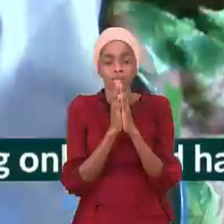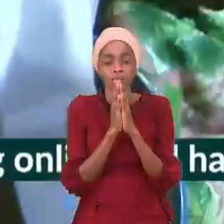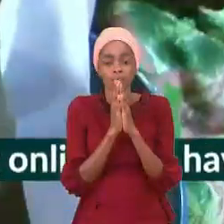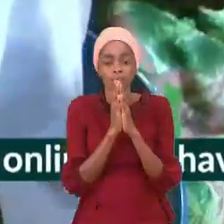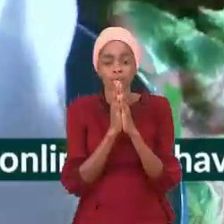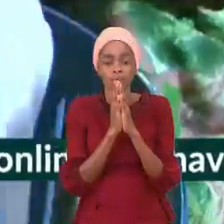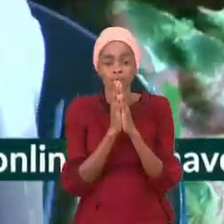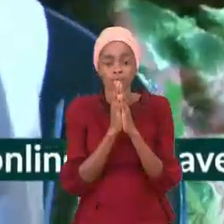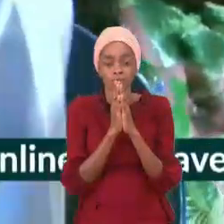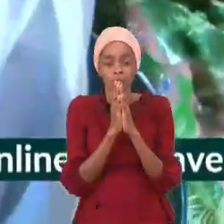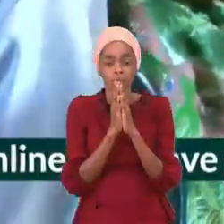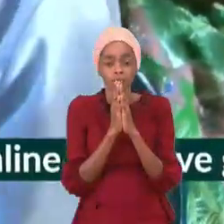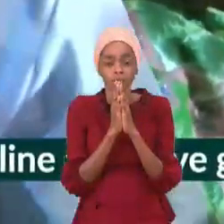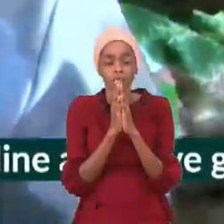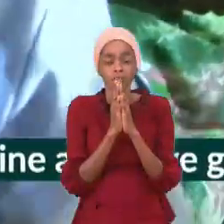Supervisors, check up.